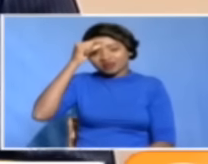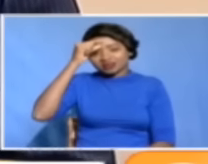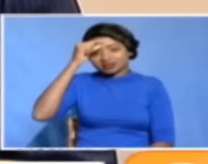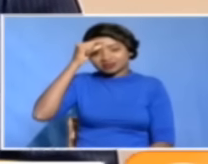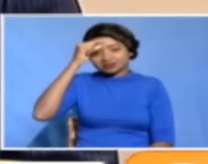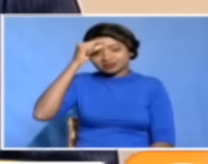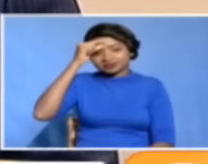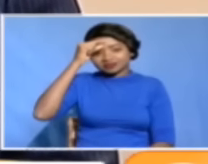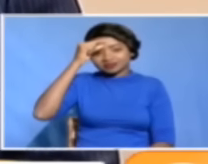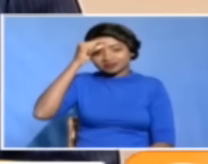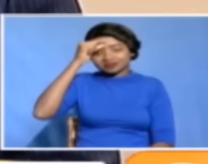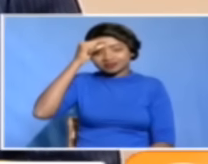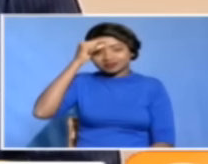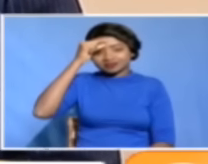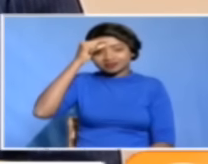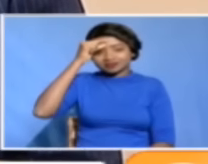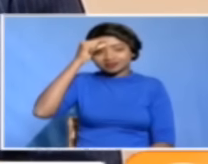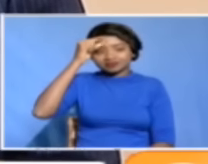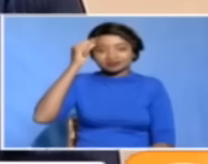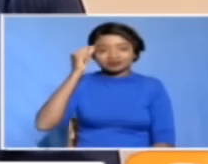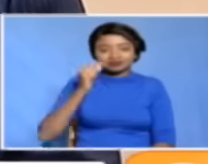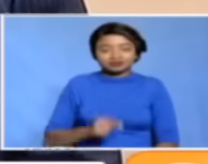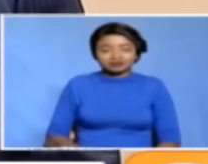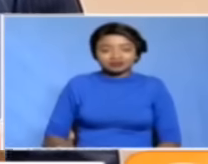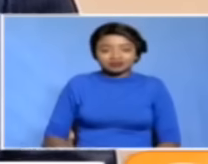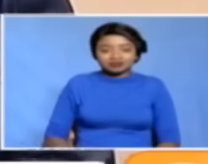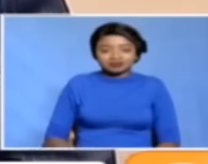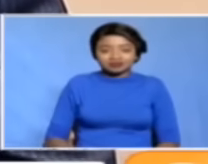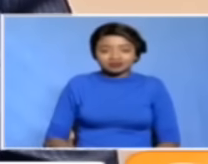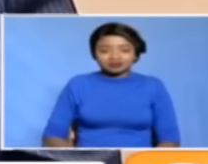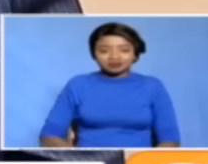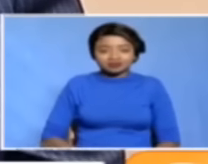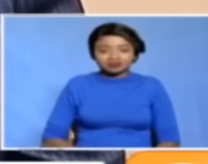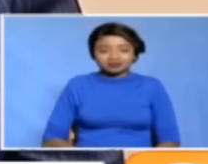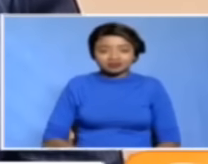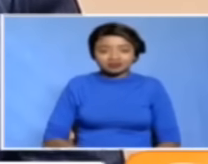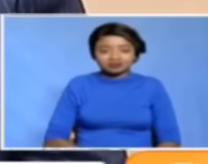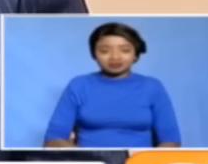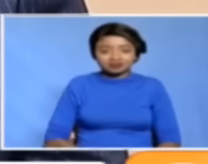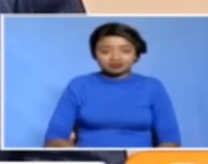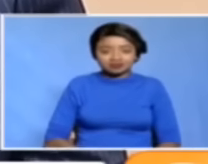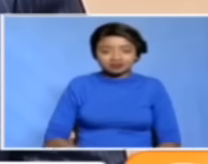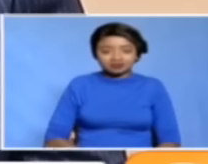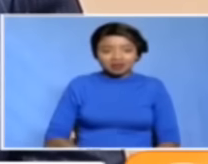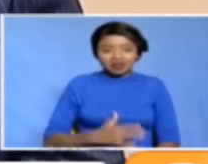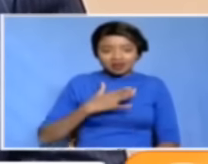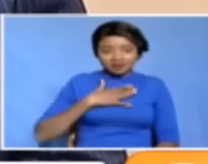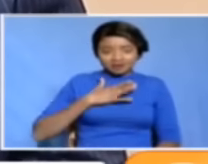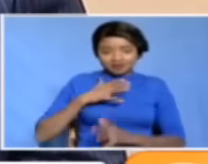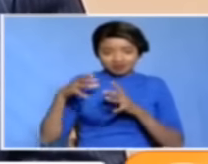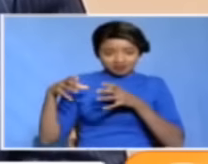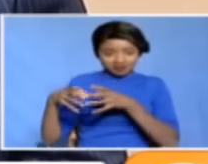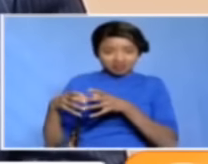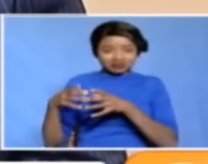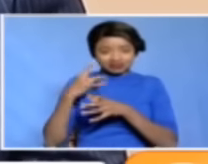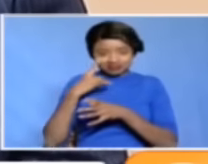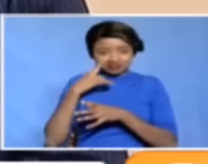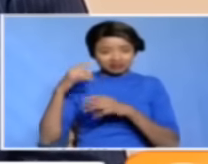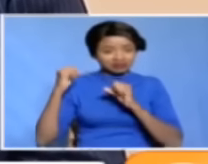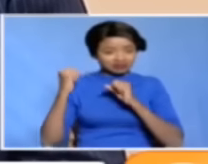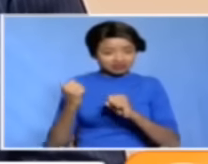one that Honorable Duale, my party, or coalition of my party, might see the strength of